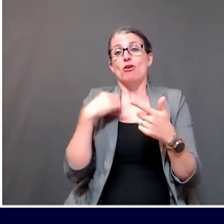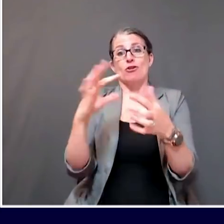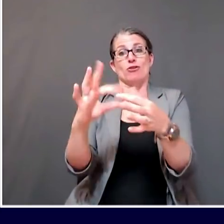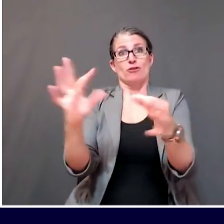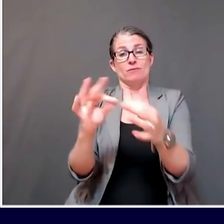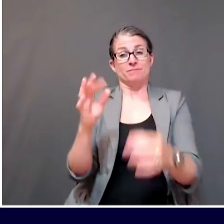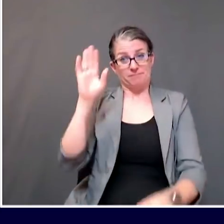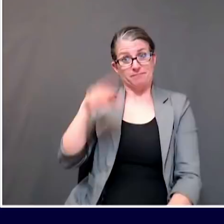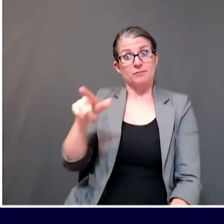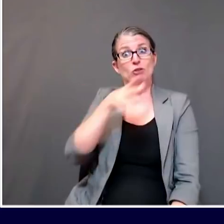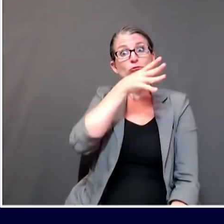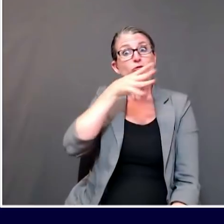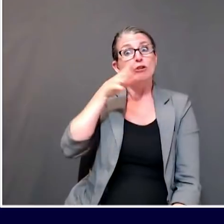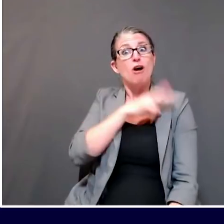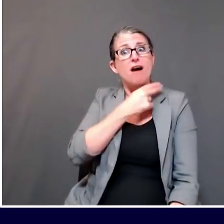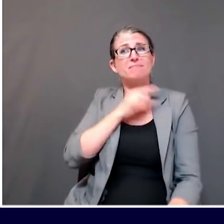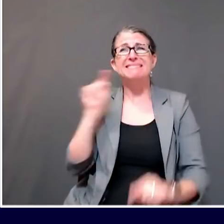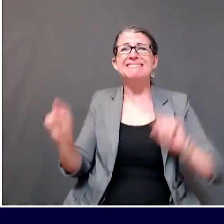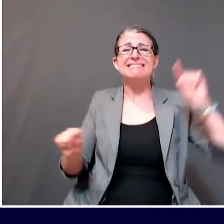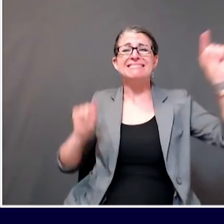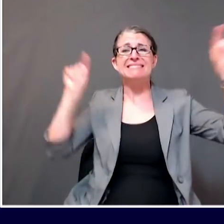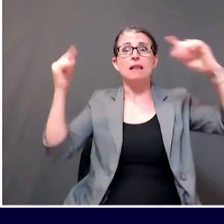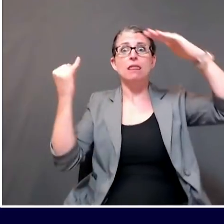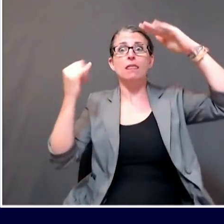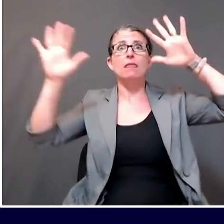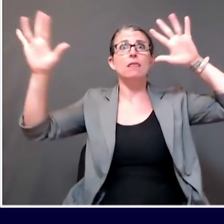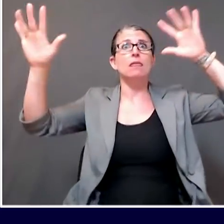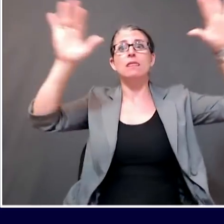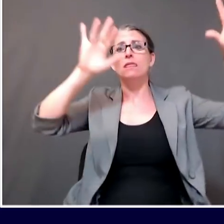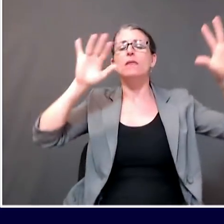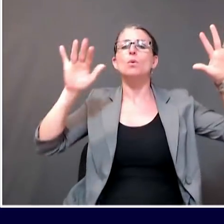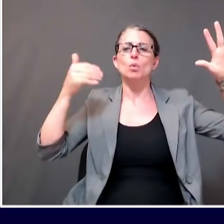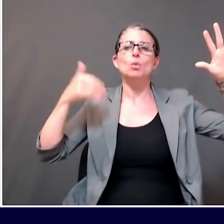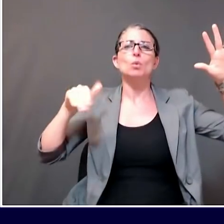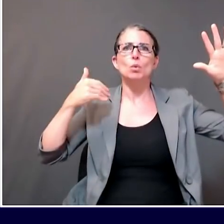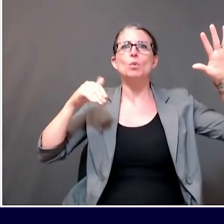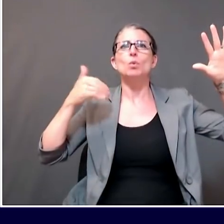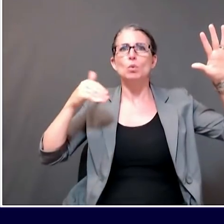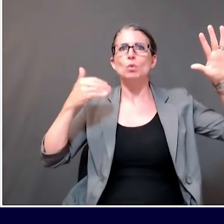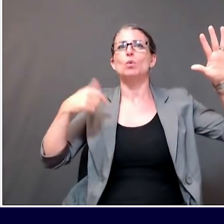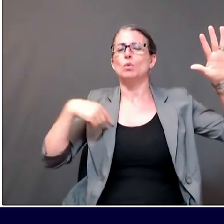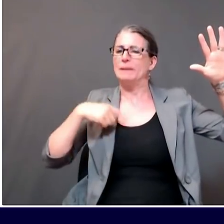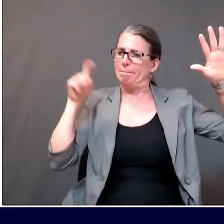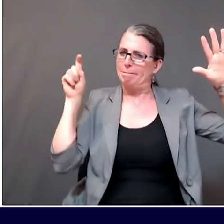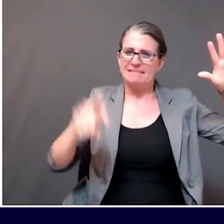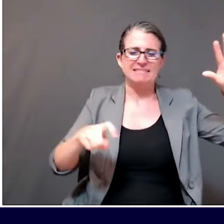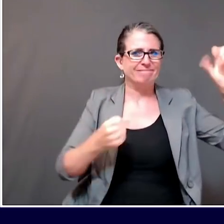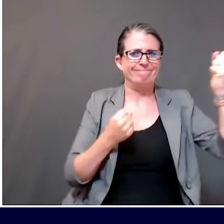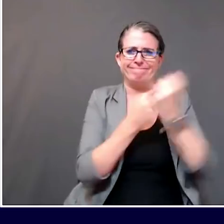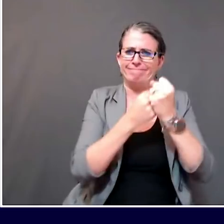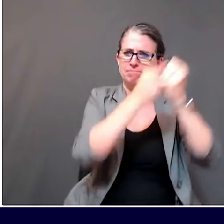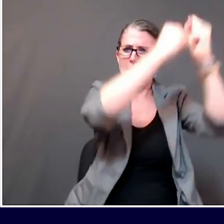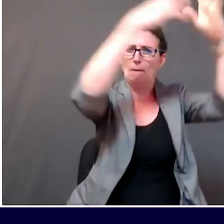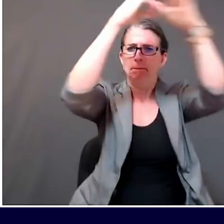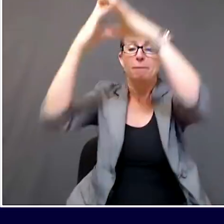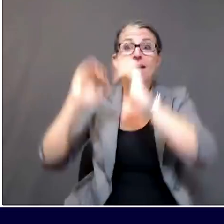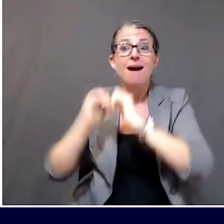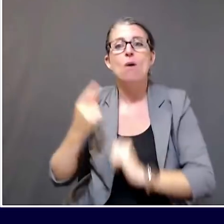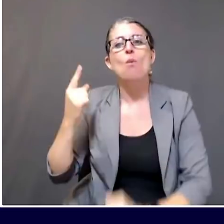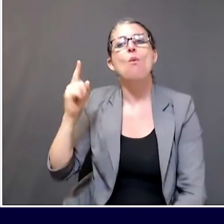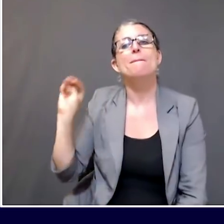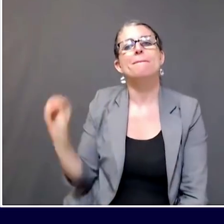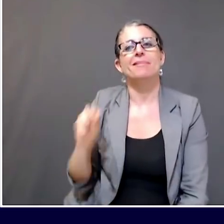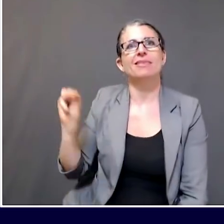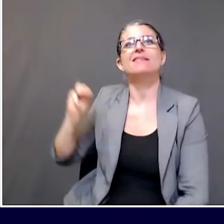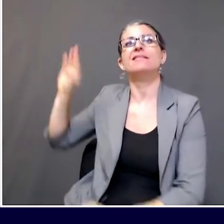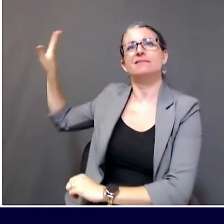hospitals. Specifically, we are awarding $1 million in federal funding to 25 hospitals to expand